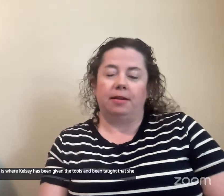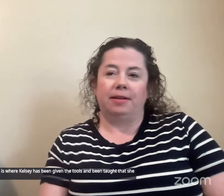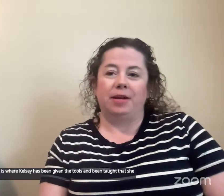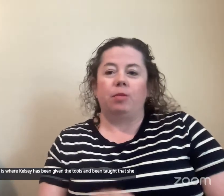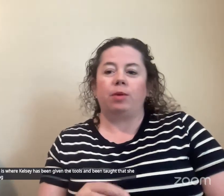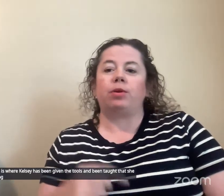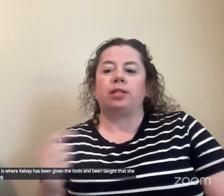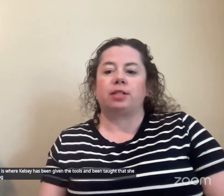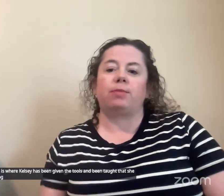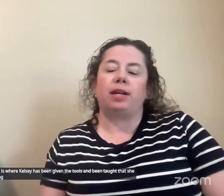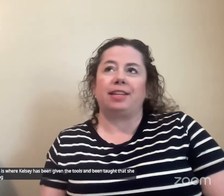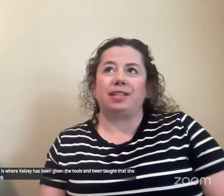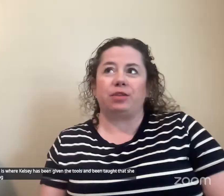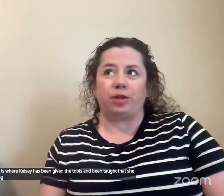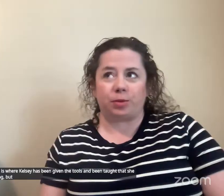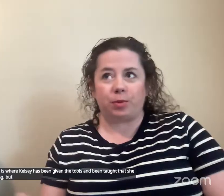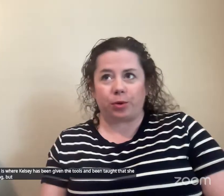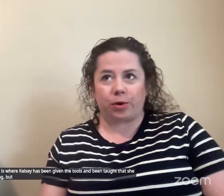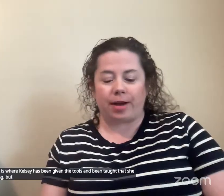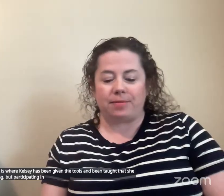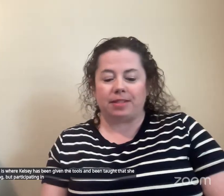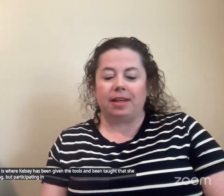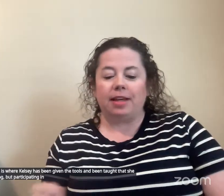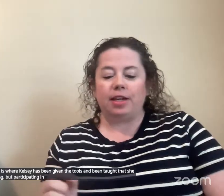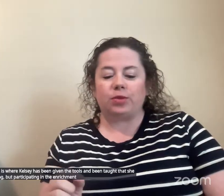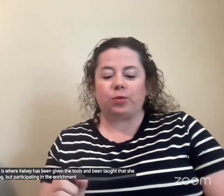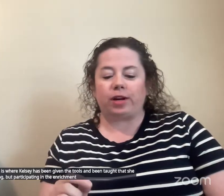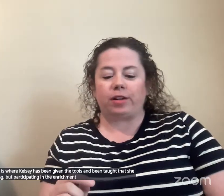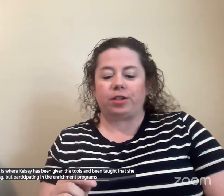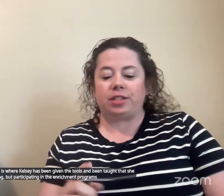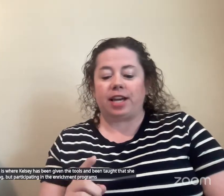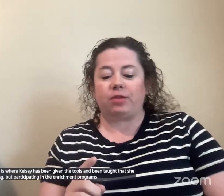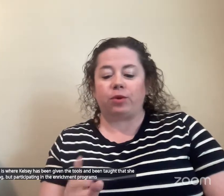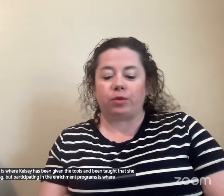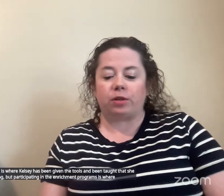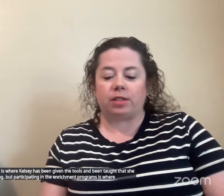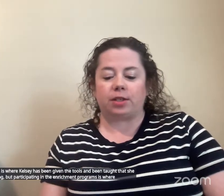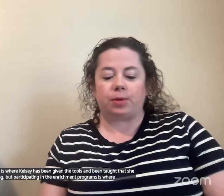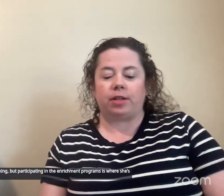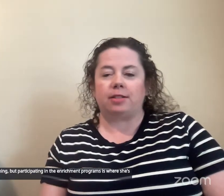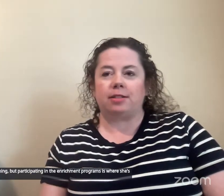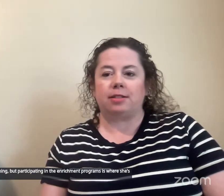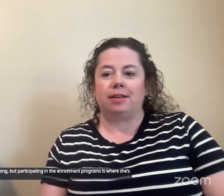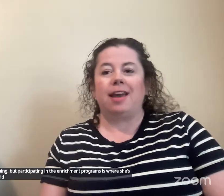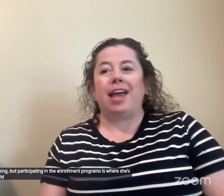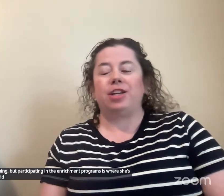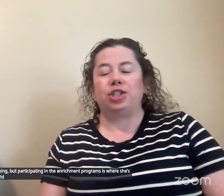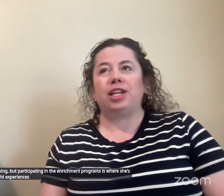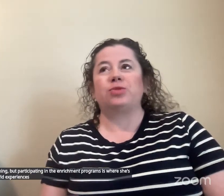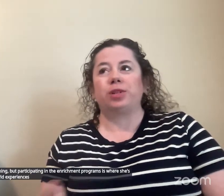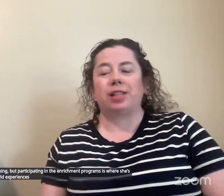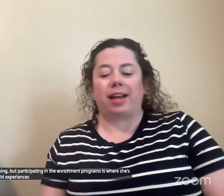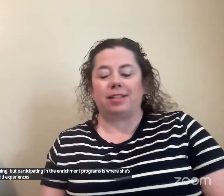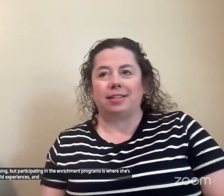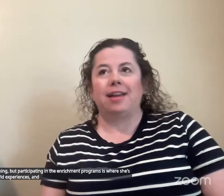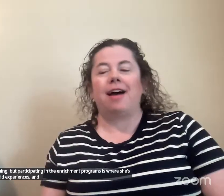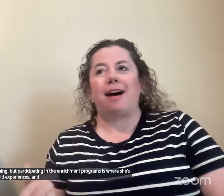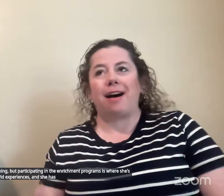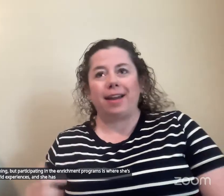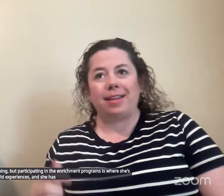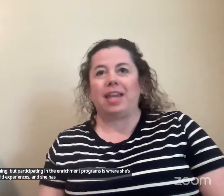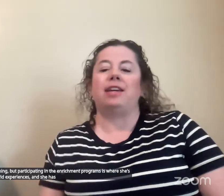anything. But participating in the enrichment programs is where she's had real world experiences and she has